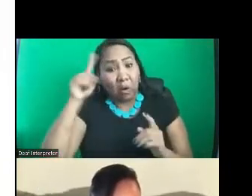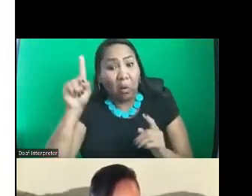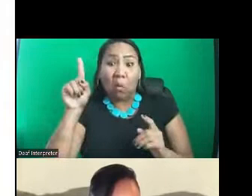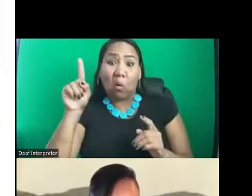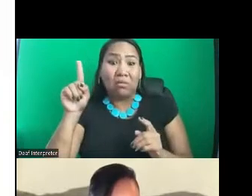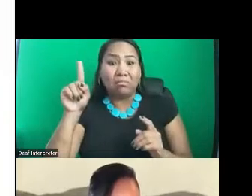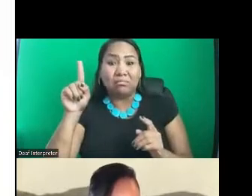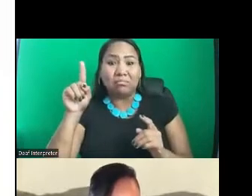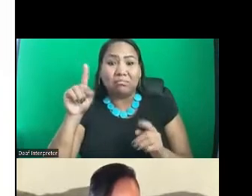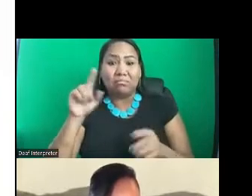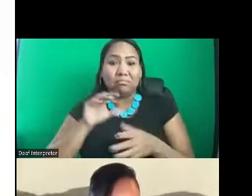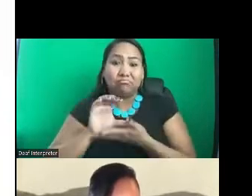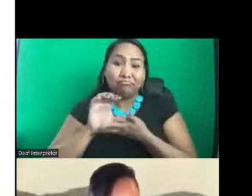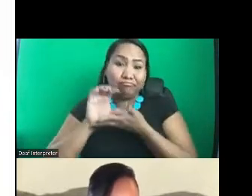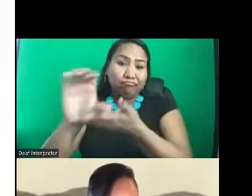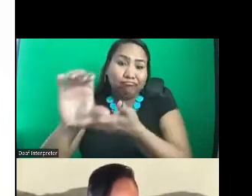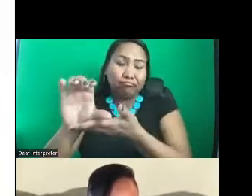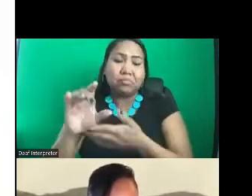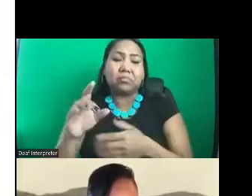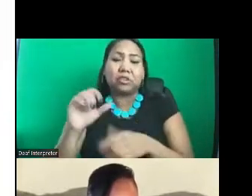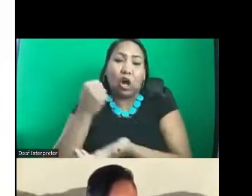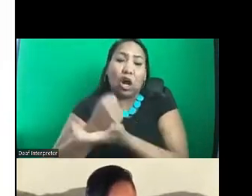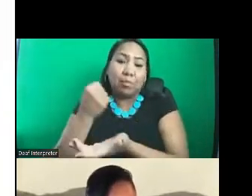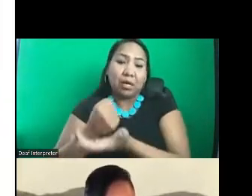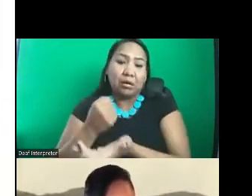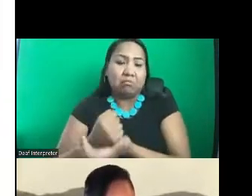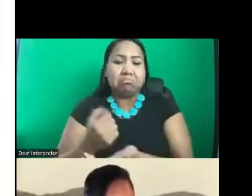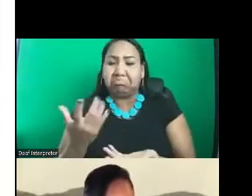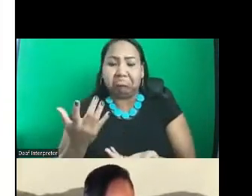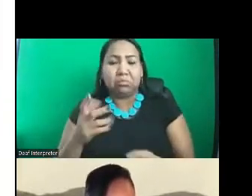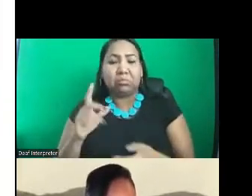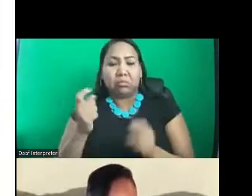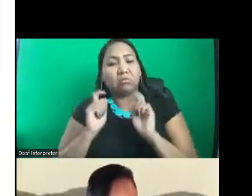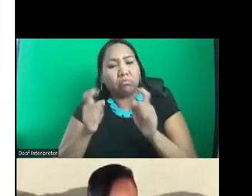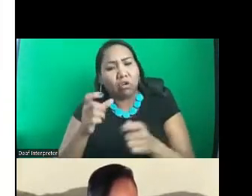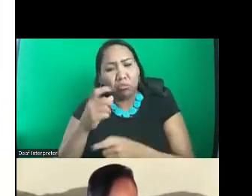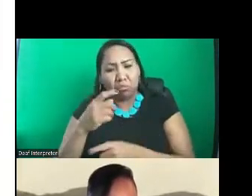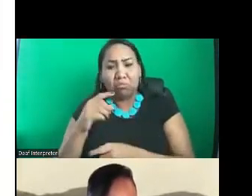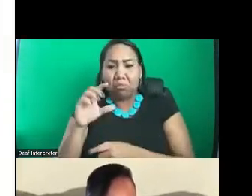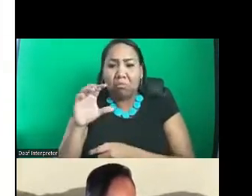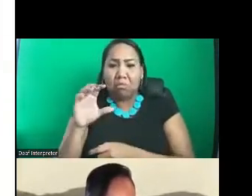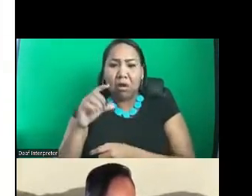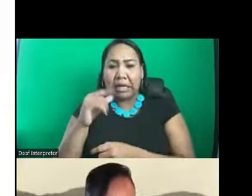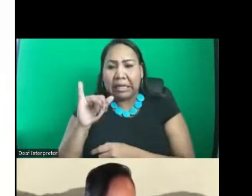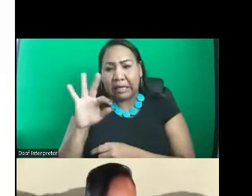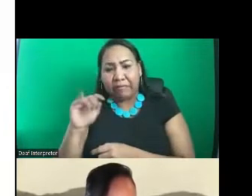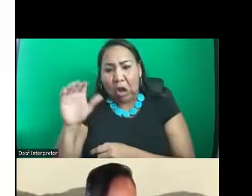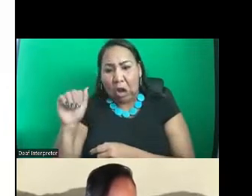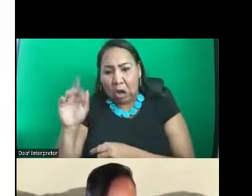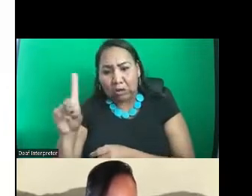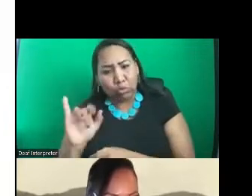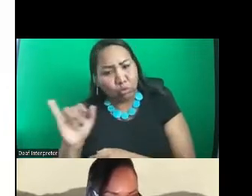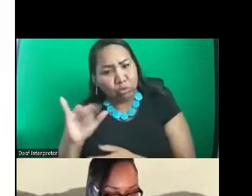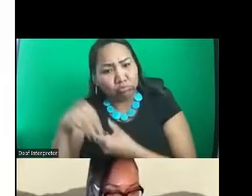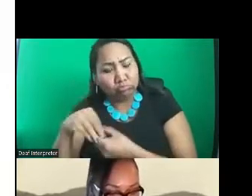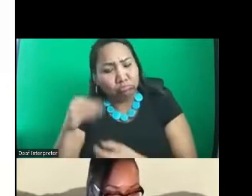scholarships, but also gift cards, other ways of taking the